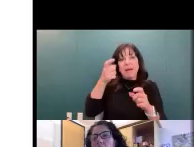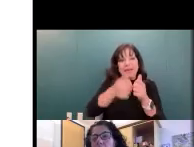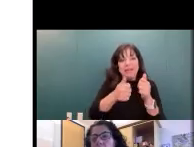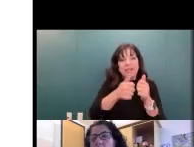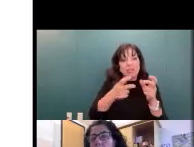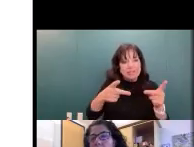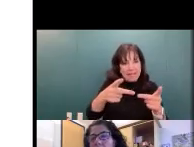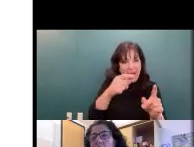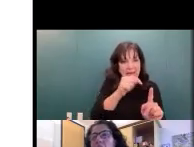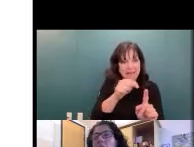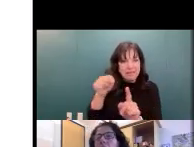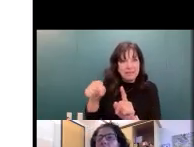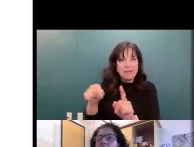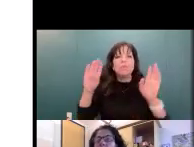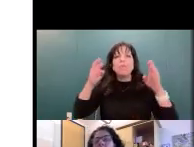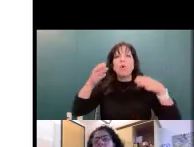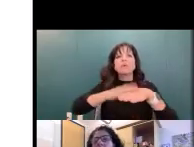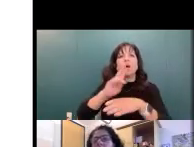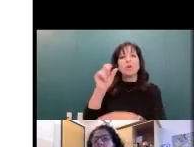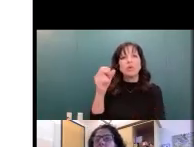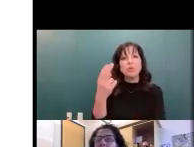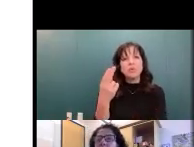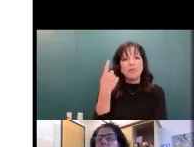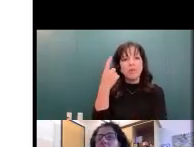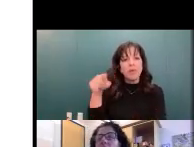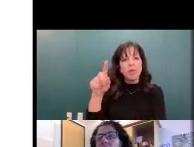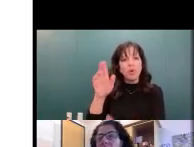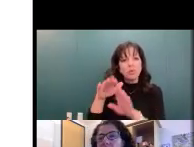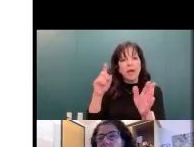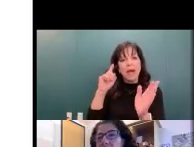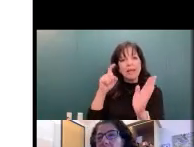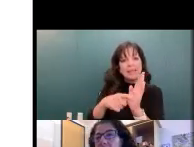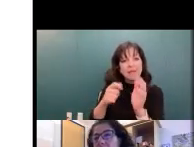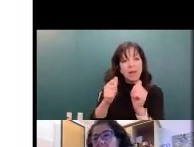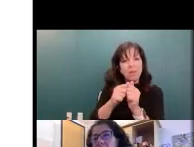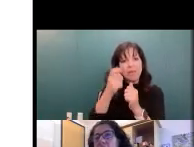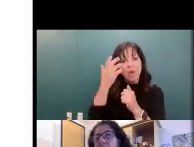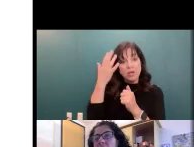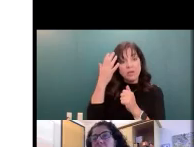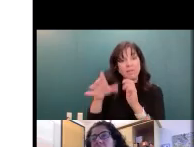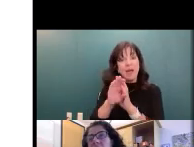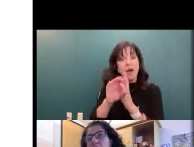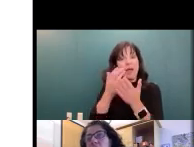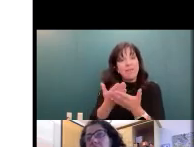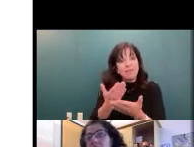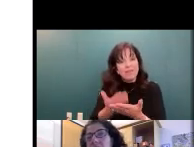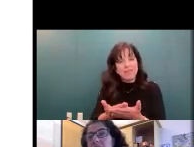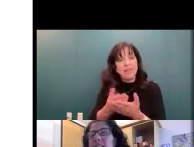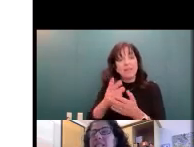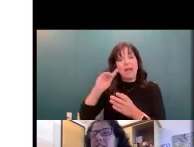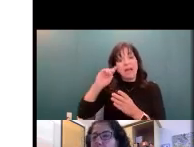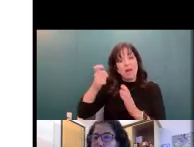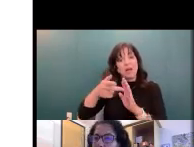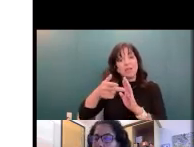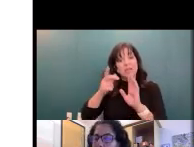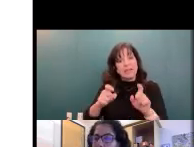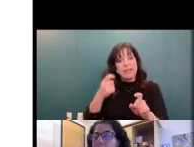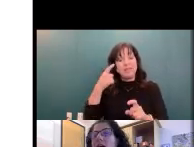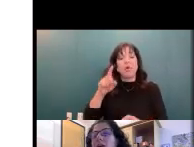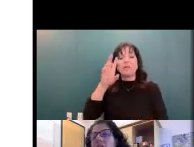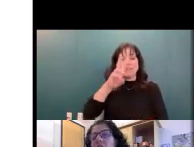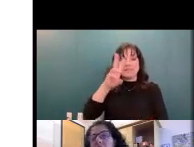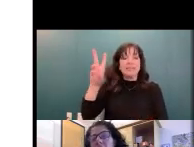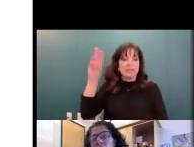just focus on Utah. For children identified with autism, we have found evidence of an autism diagnostic test for